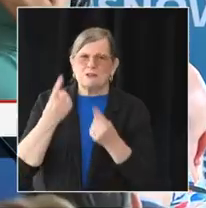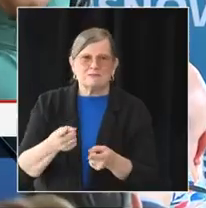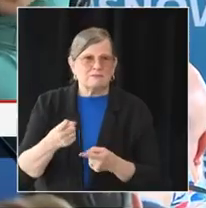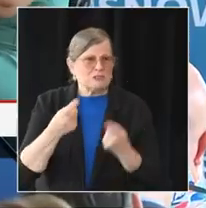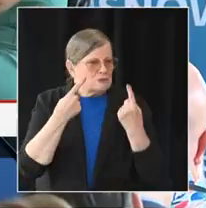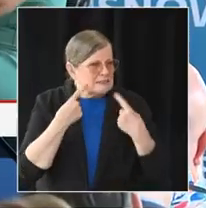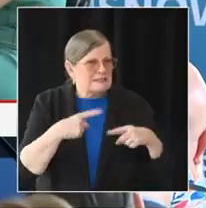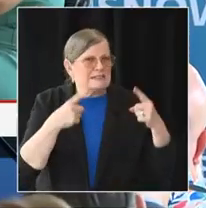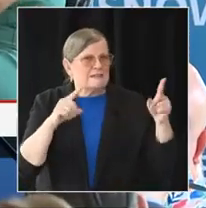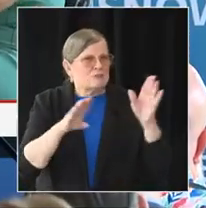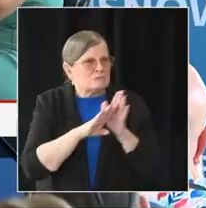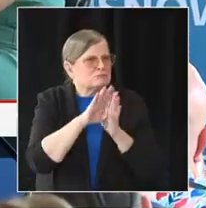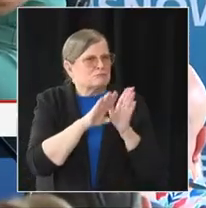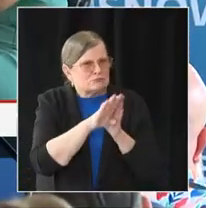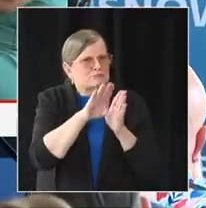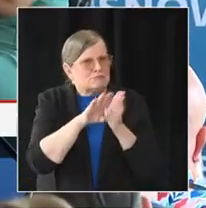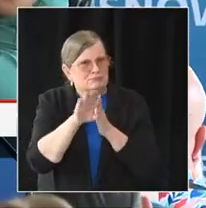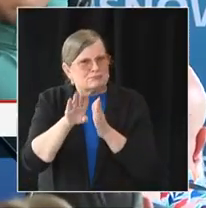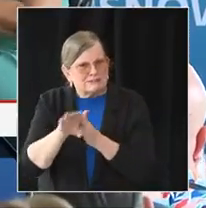D.C.